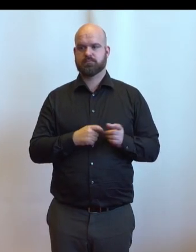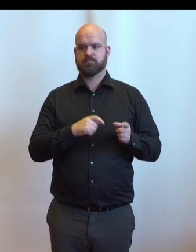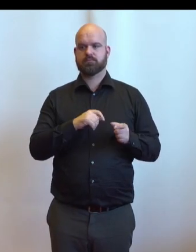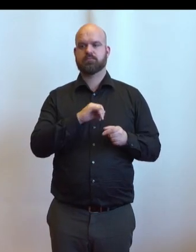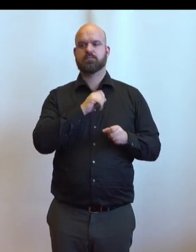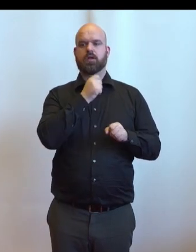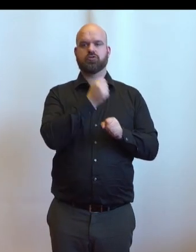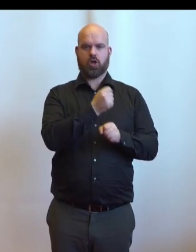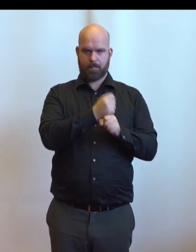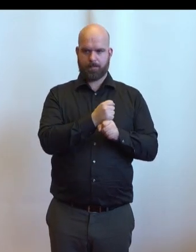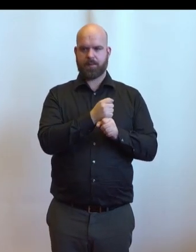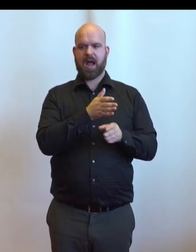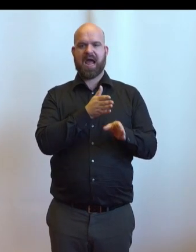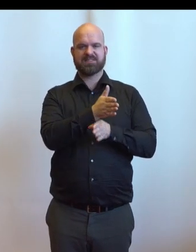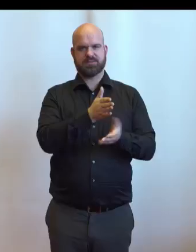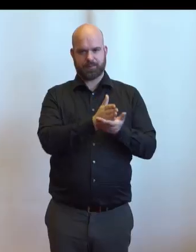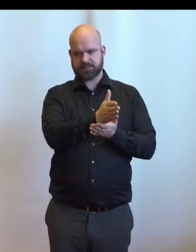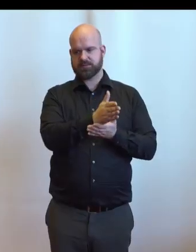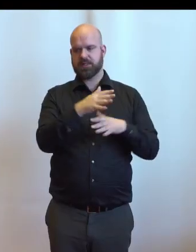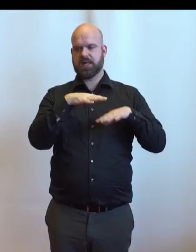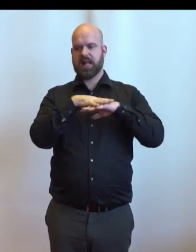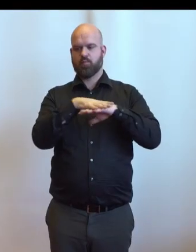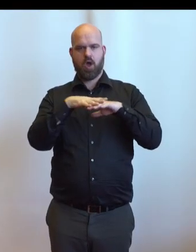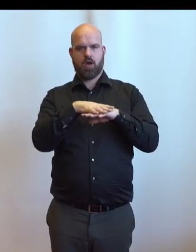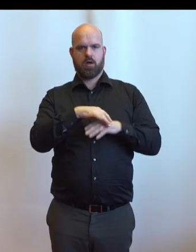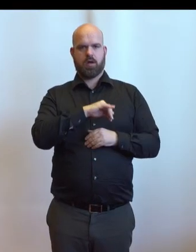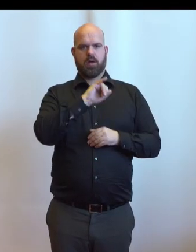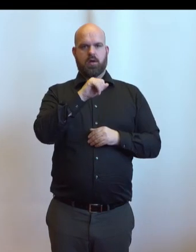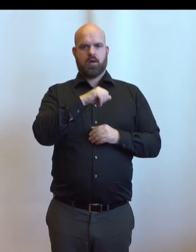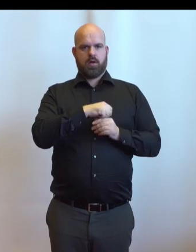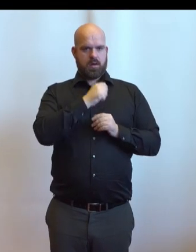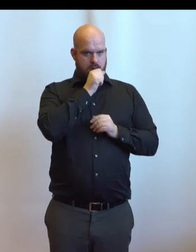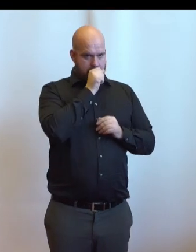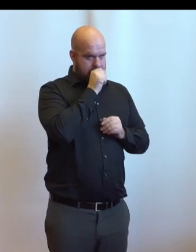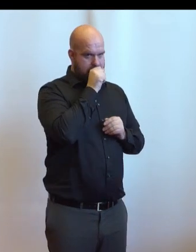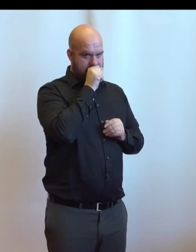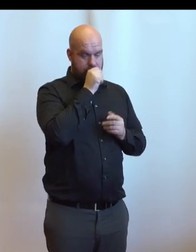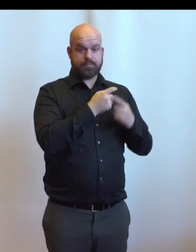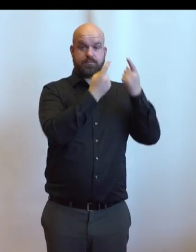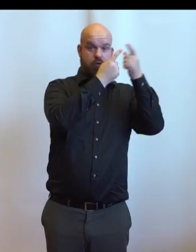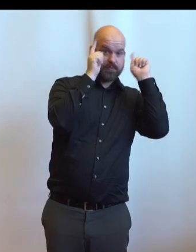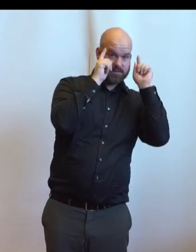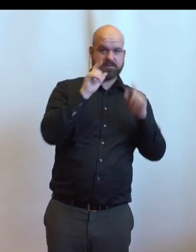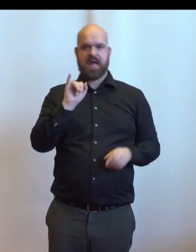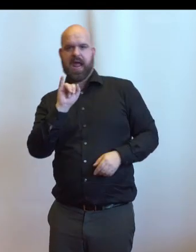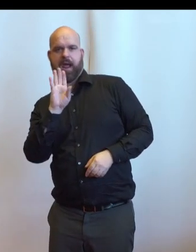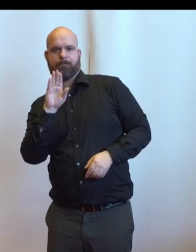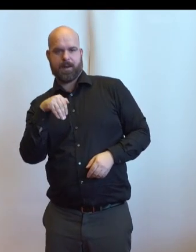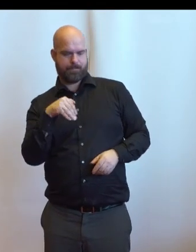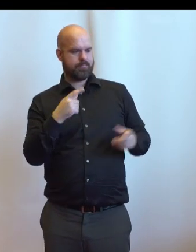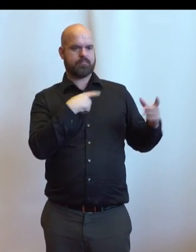with IBM and the university to provide us with a form, a list of forms that are applicable